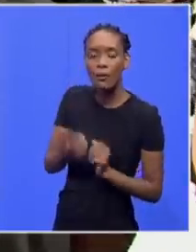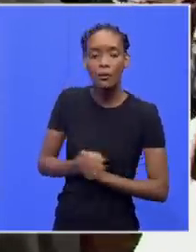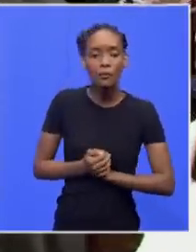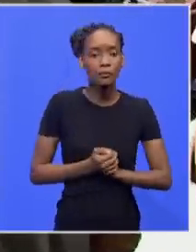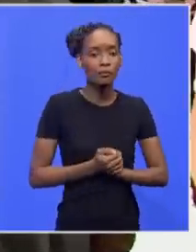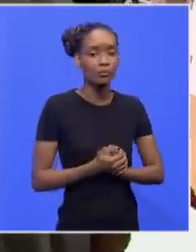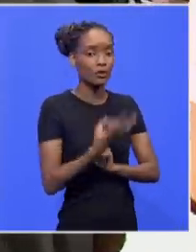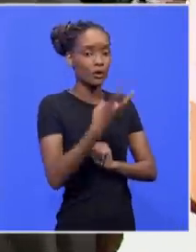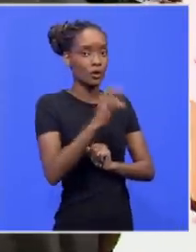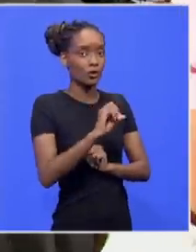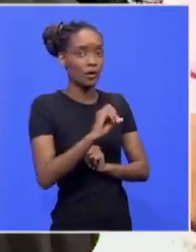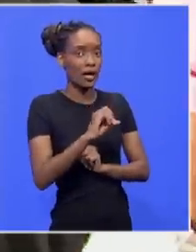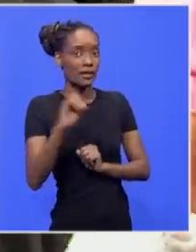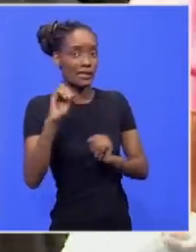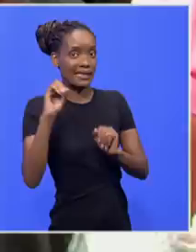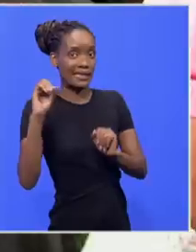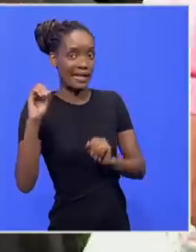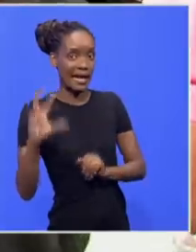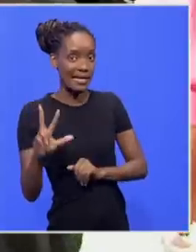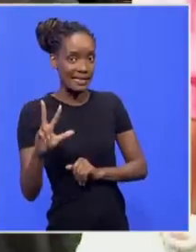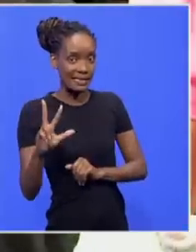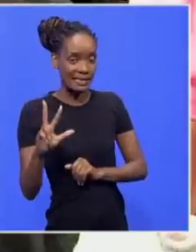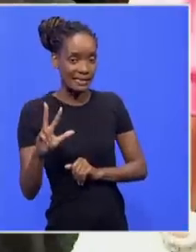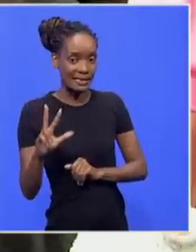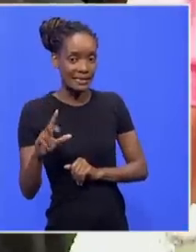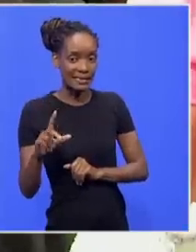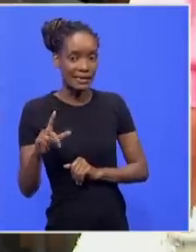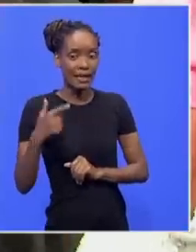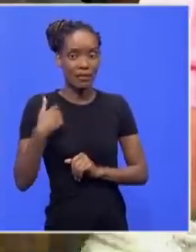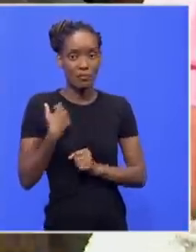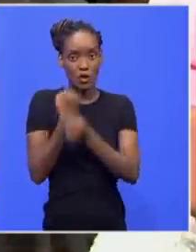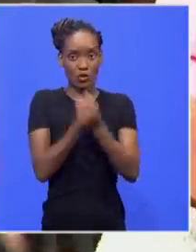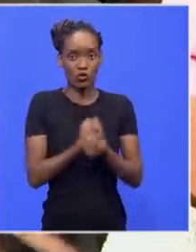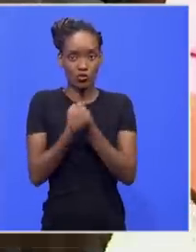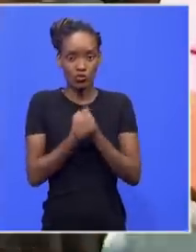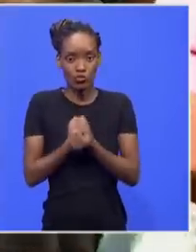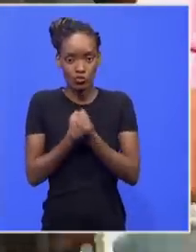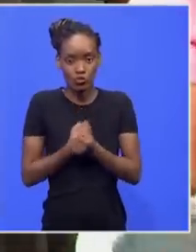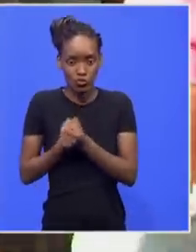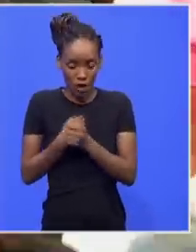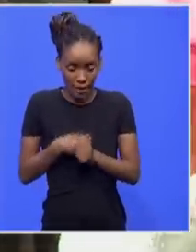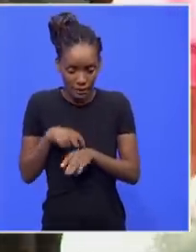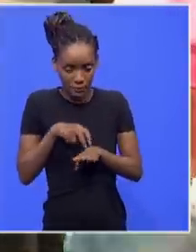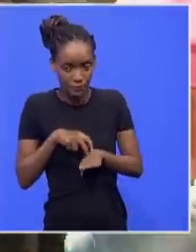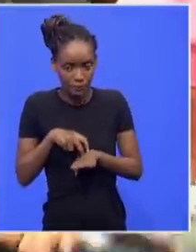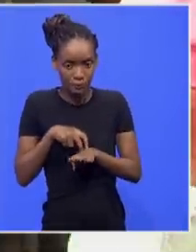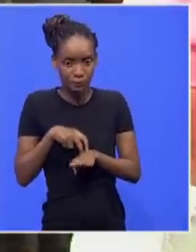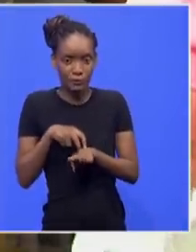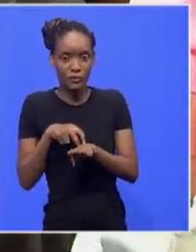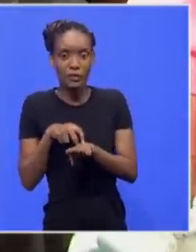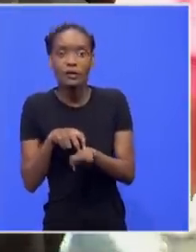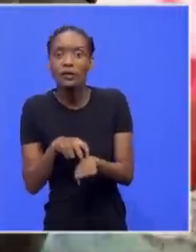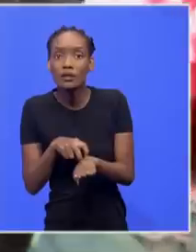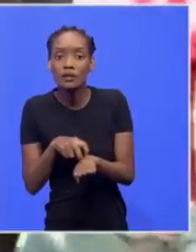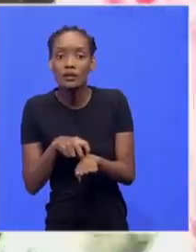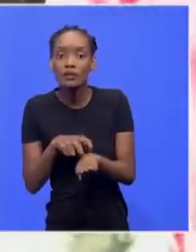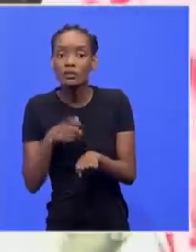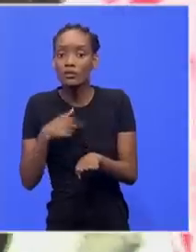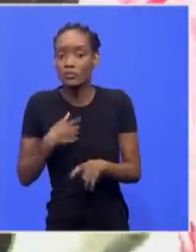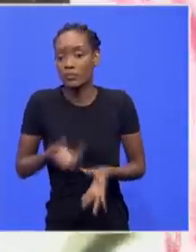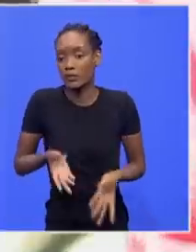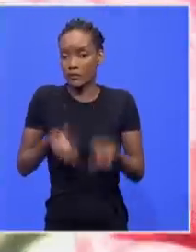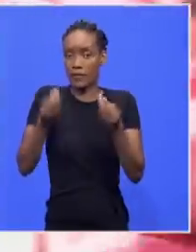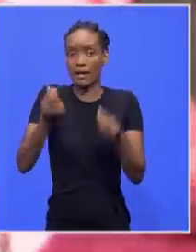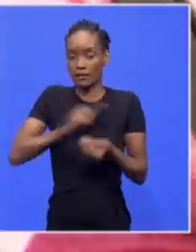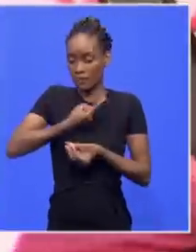in 2008. I was inside the truck and I was running and the truck it took me. I don't know. I found it myself here in